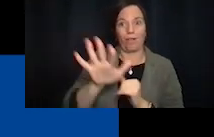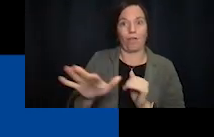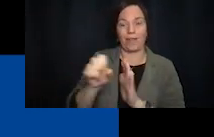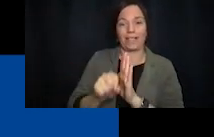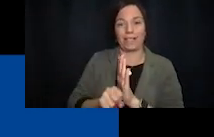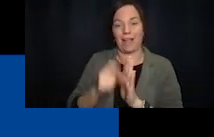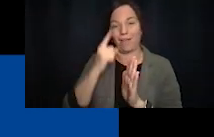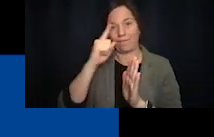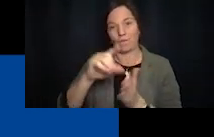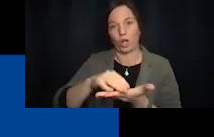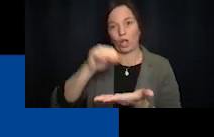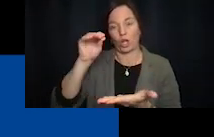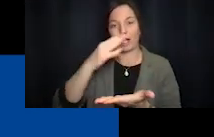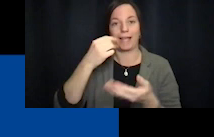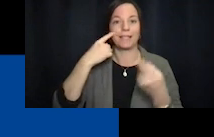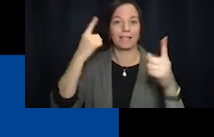student success.